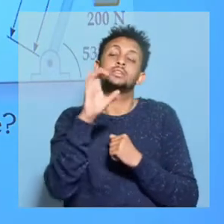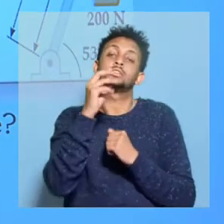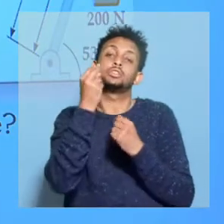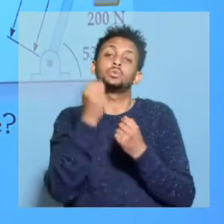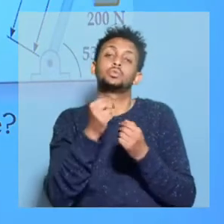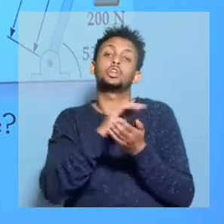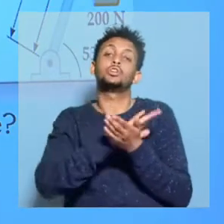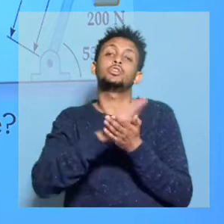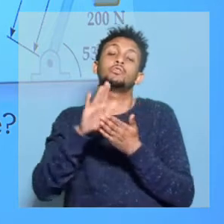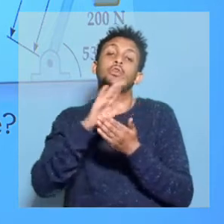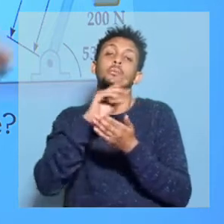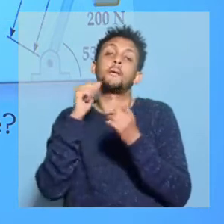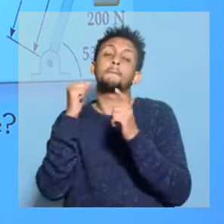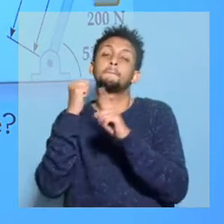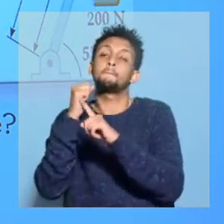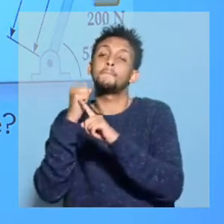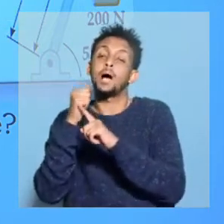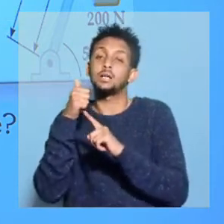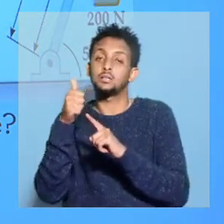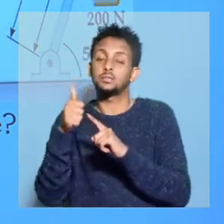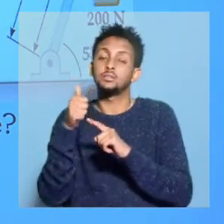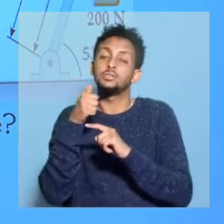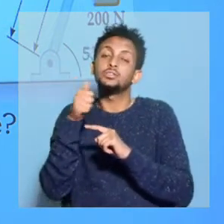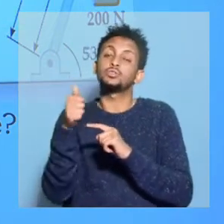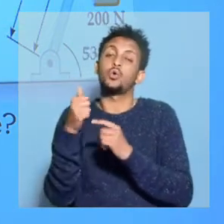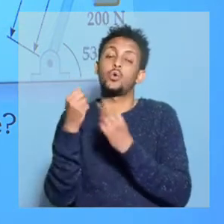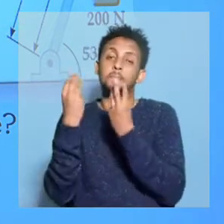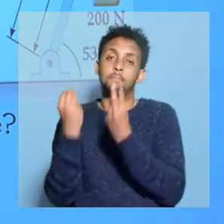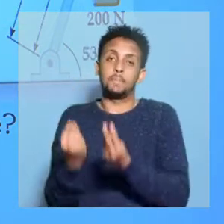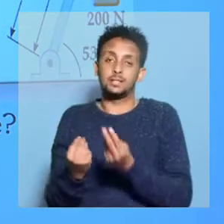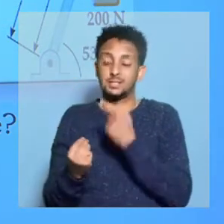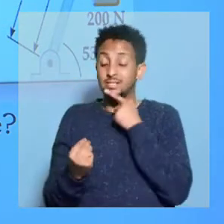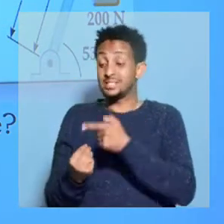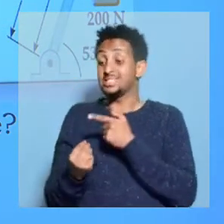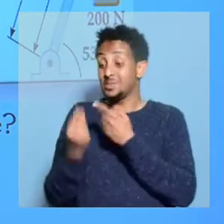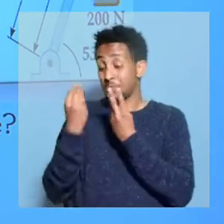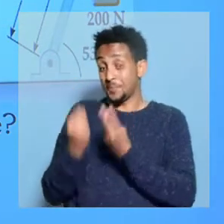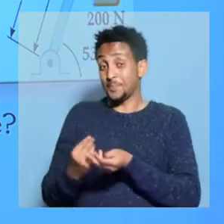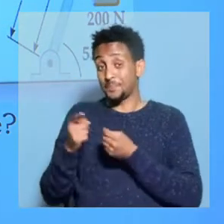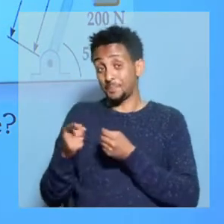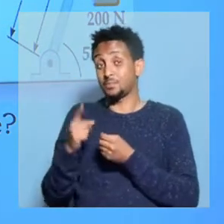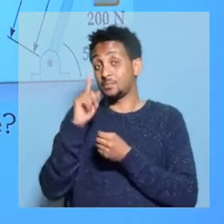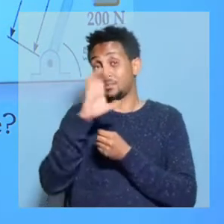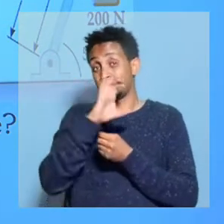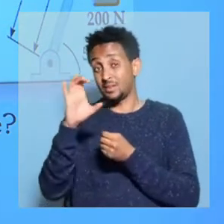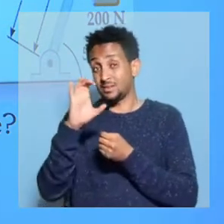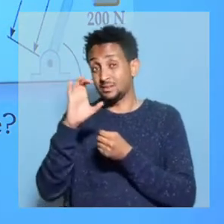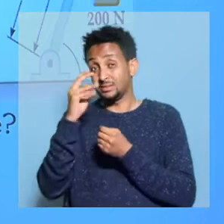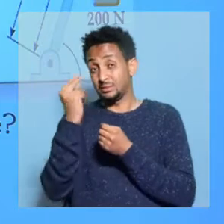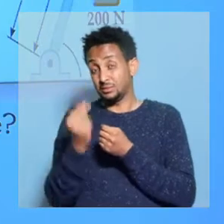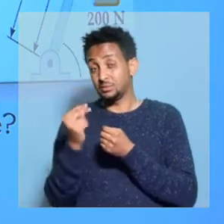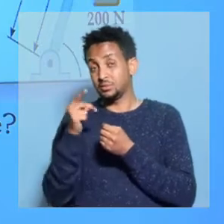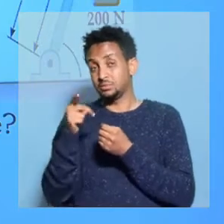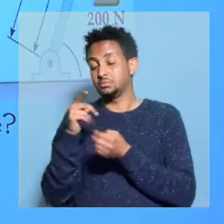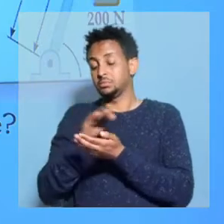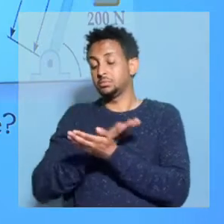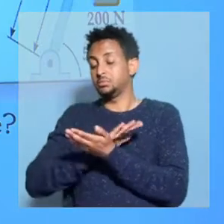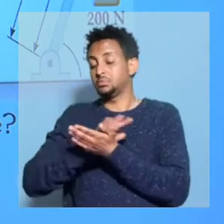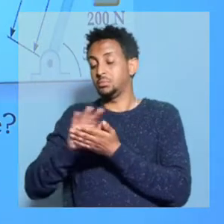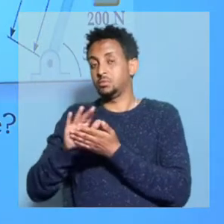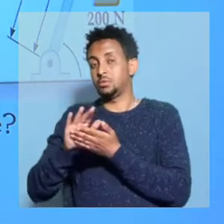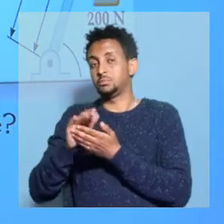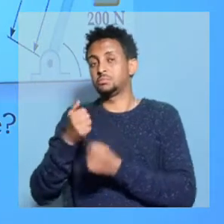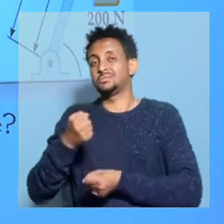Newton uniform bar, the bar itself has its own mass or its own weight. A 100 Newton uniform bar